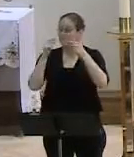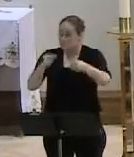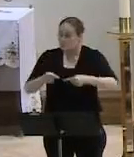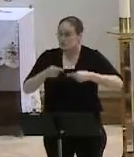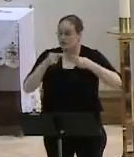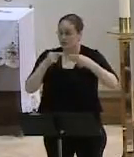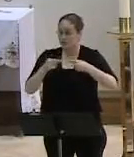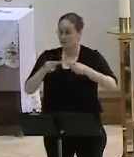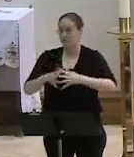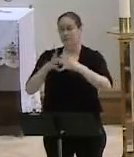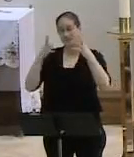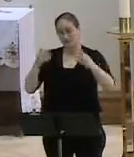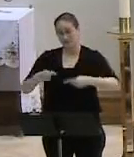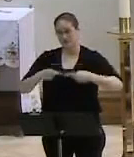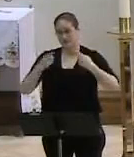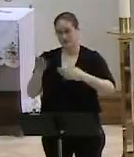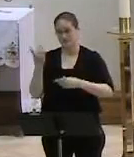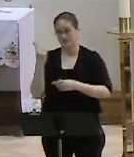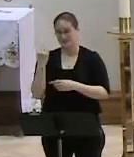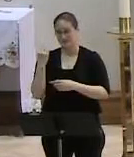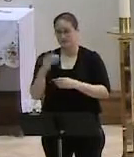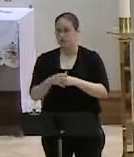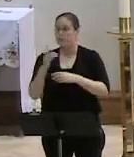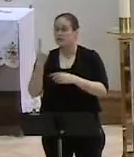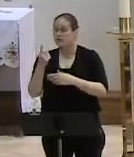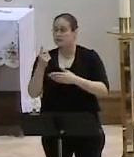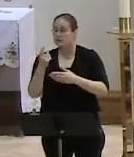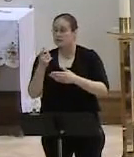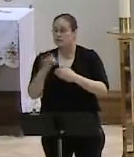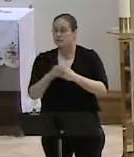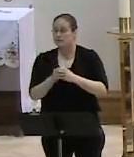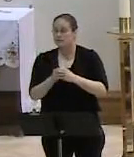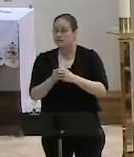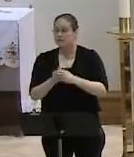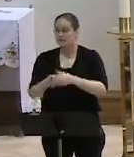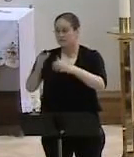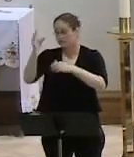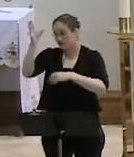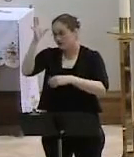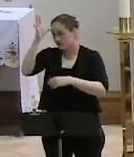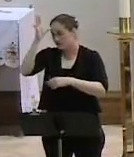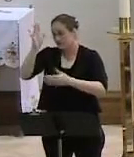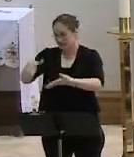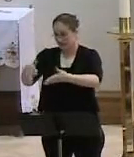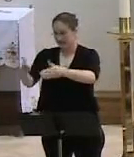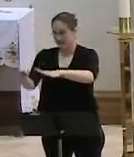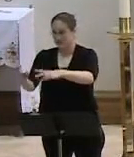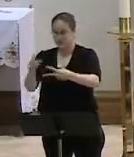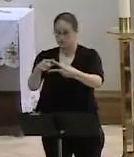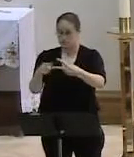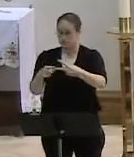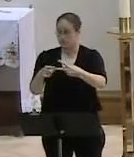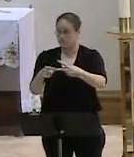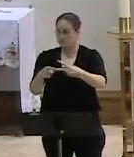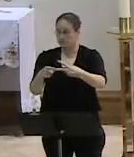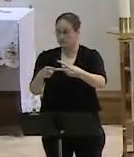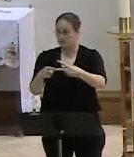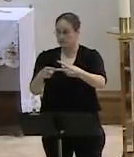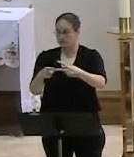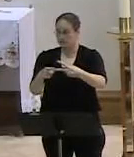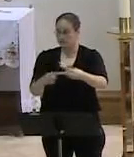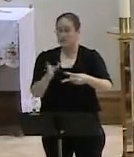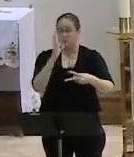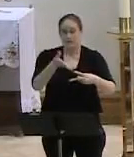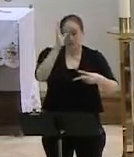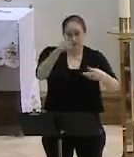struggles this last year. One of your classmates lost their father. Two of your classmates have lost